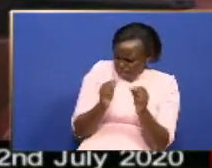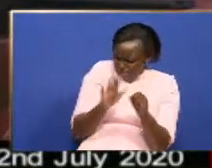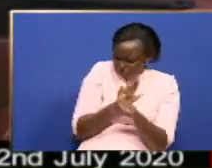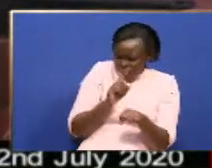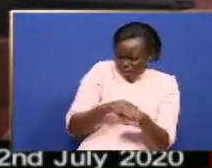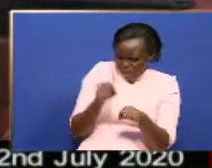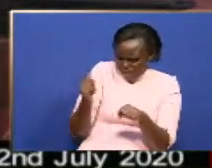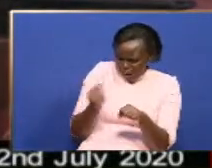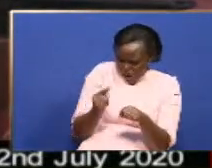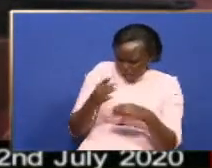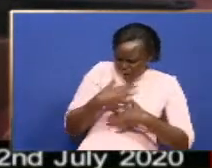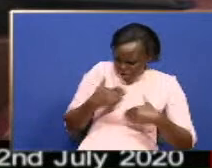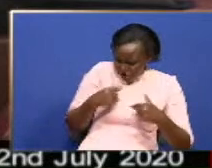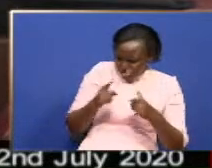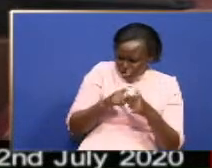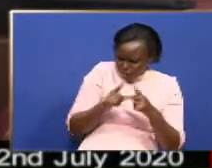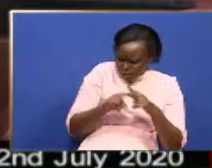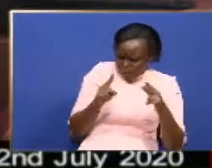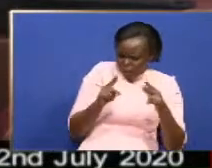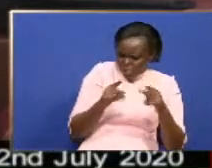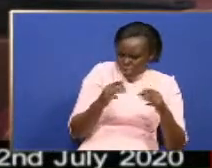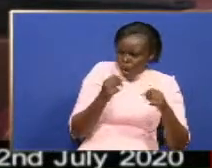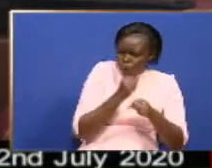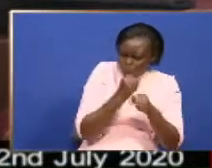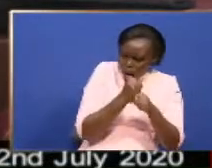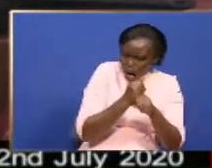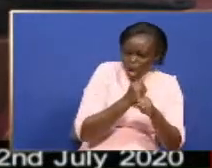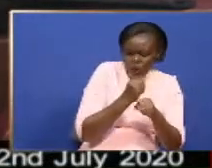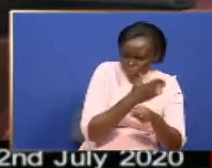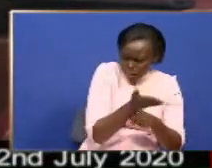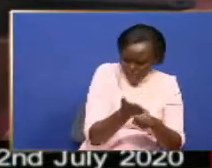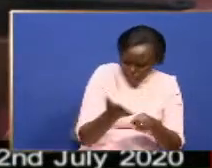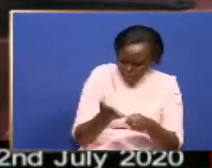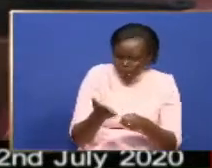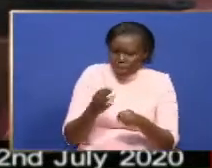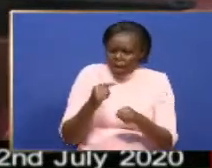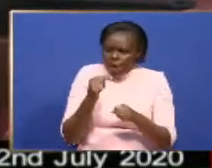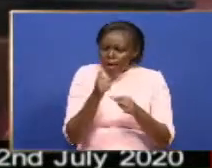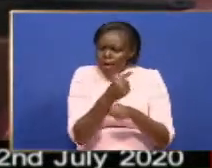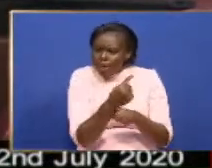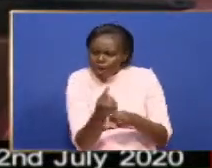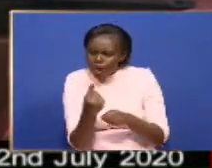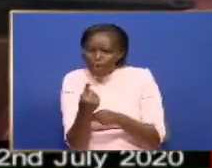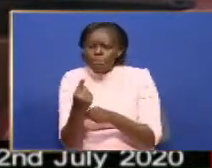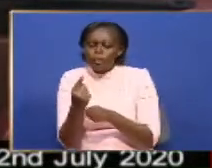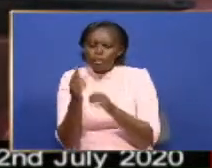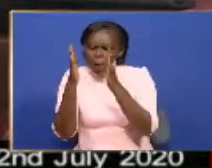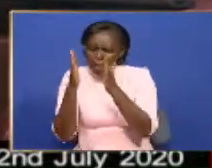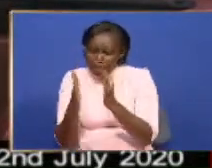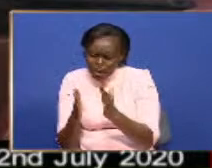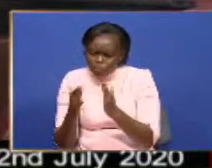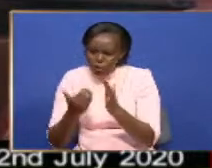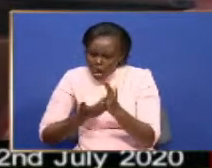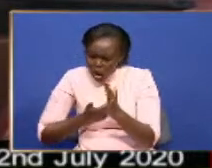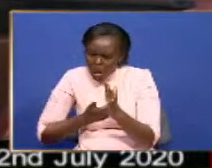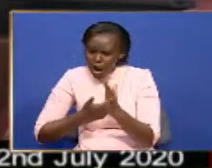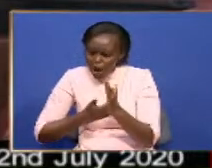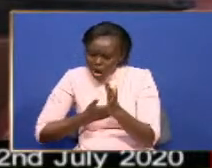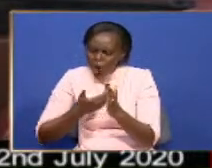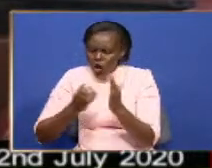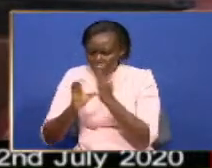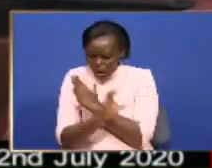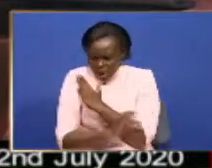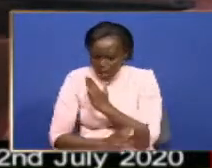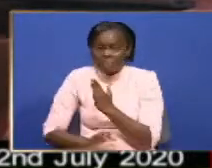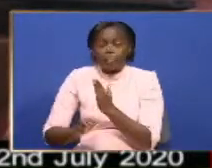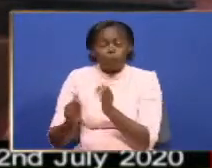outsiders, because each nationals have their own countries, and if they're not stable in their country, they should not also destabilize us.